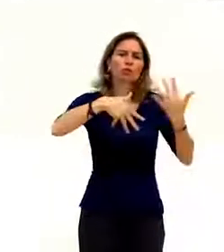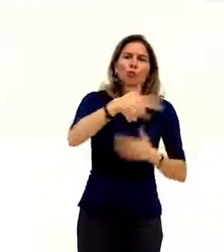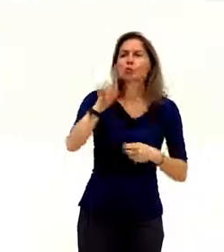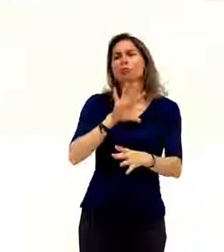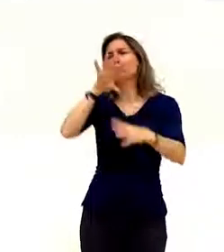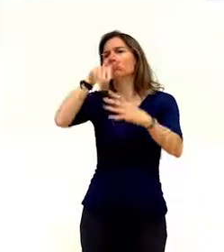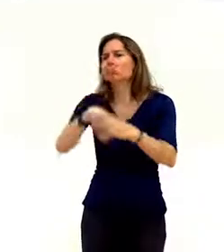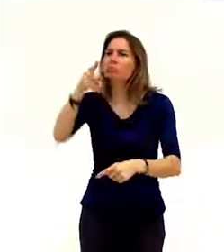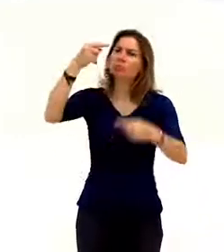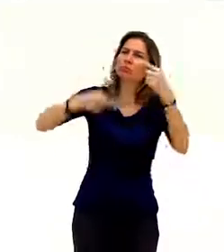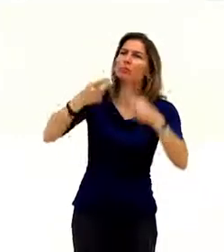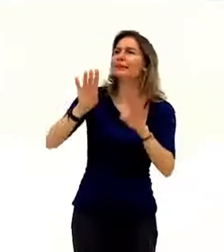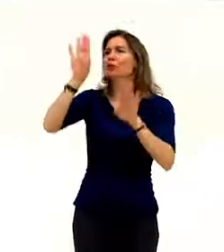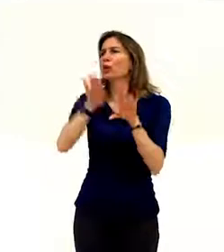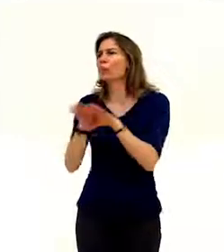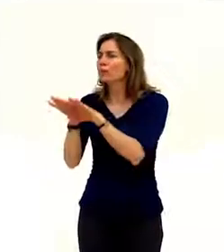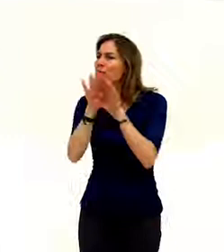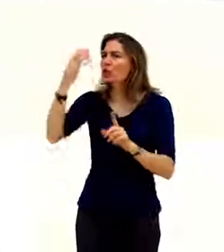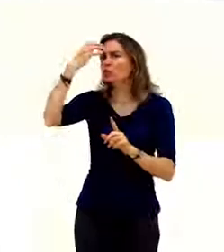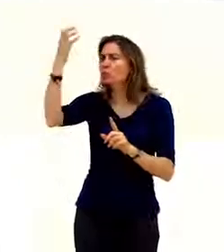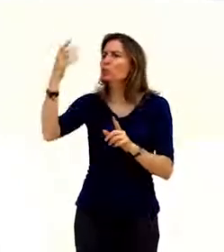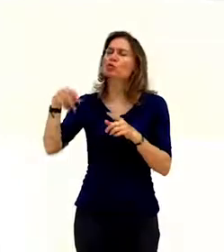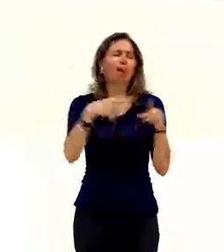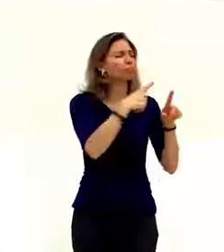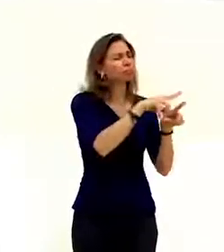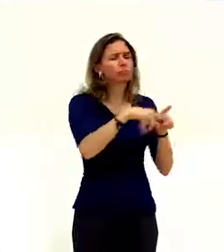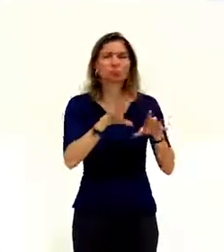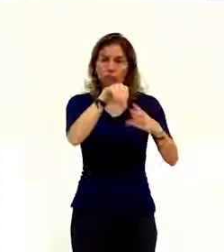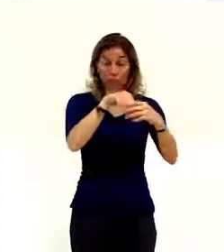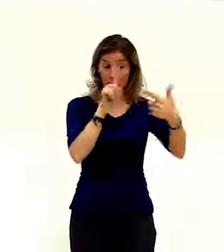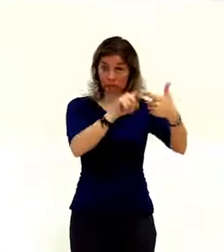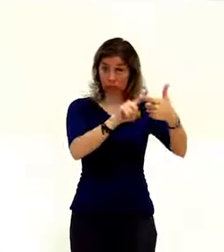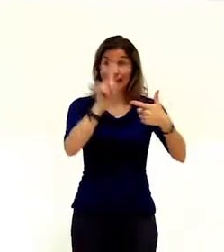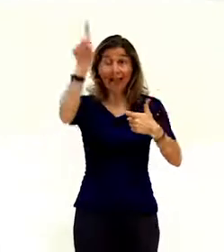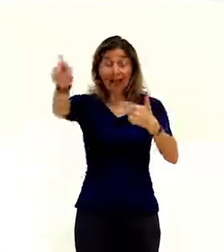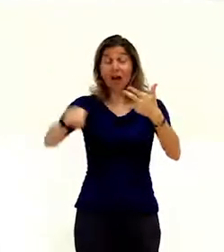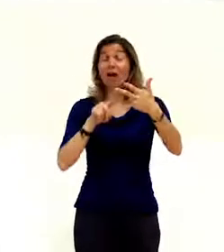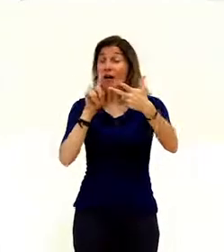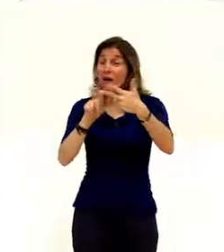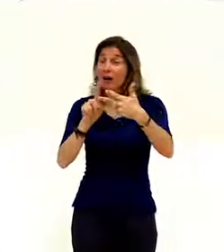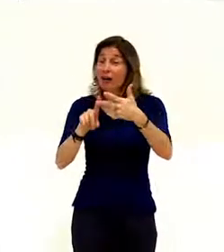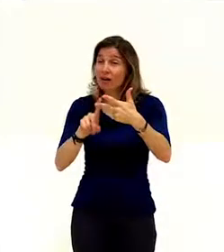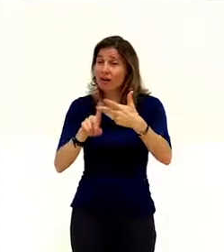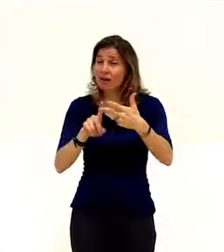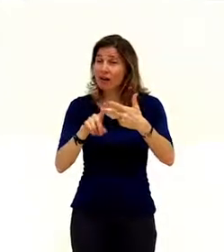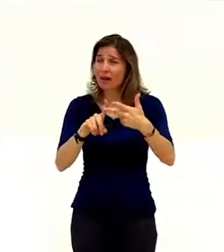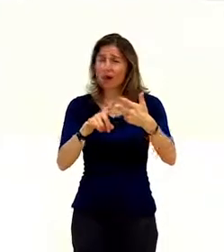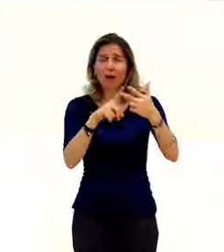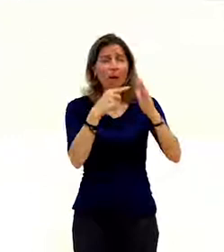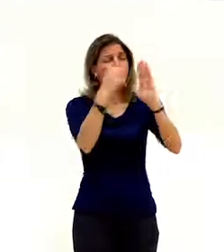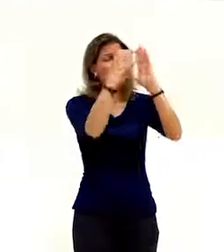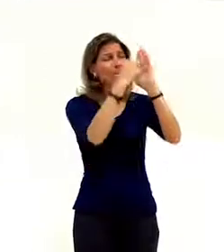participation in democratic institutions. And last but not least, he has a principle that underpins